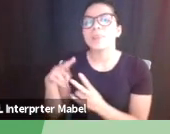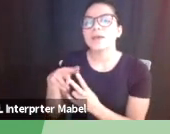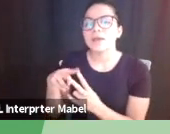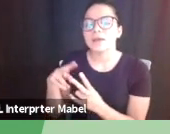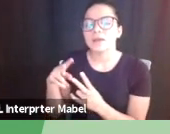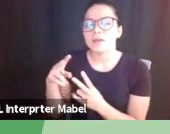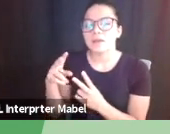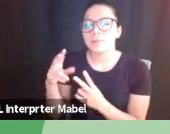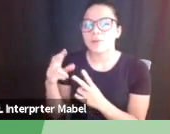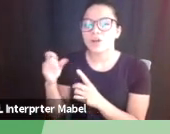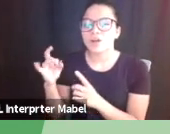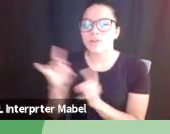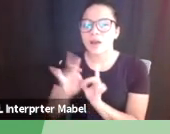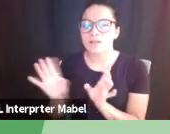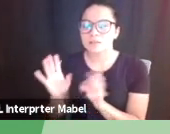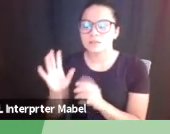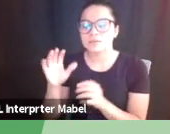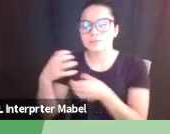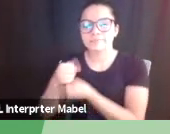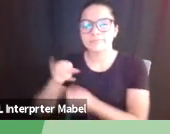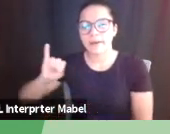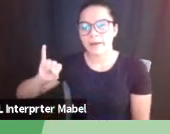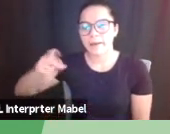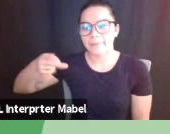depends on the organization. We're sorry for excluding that.